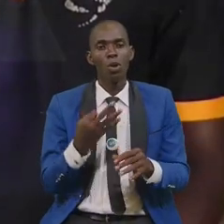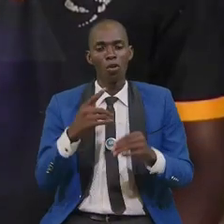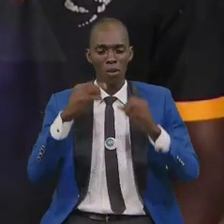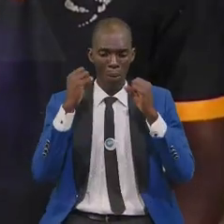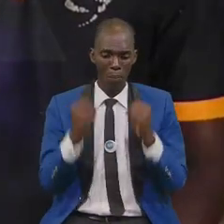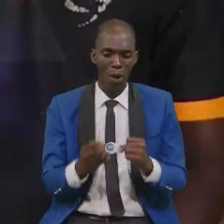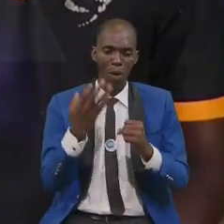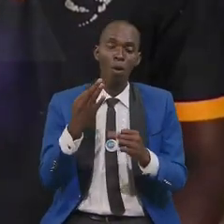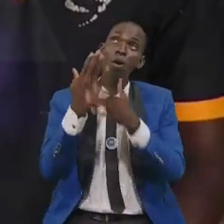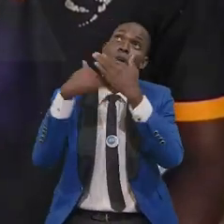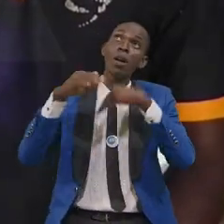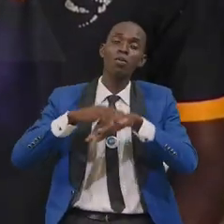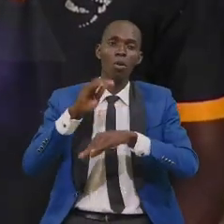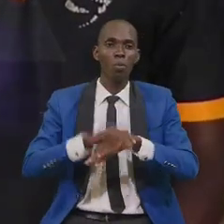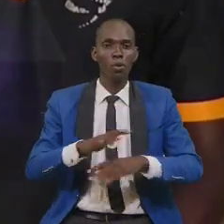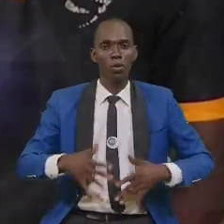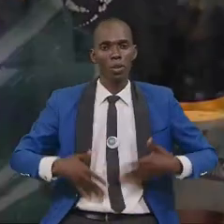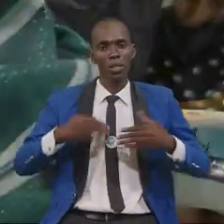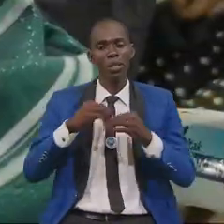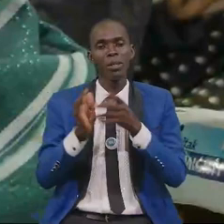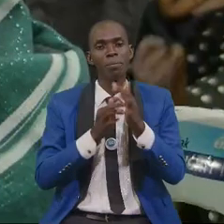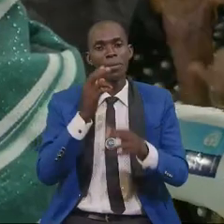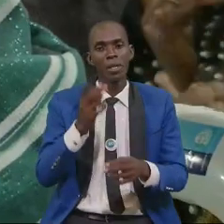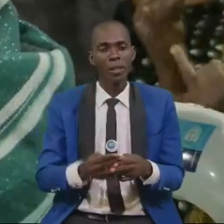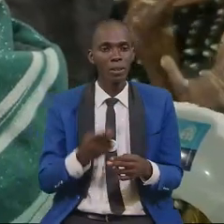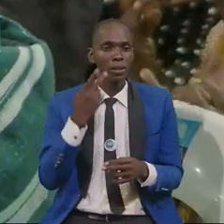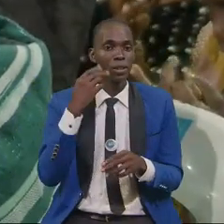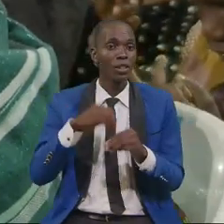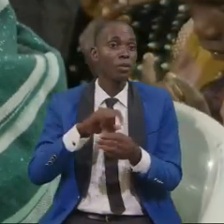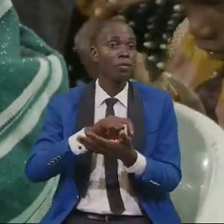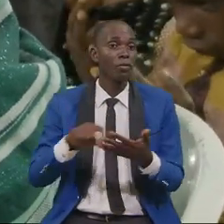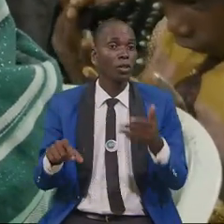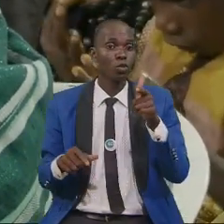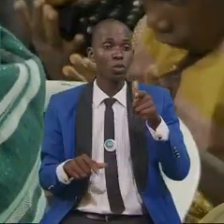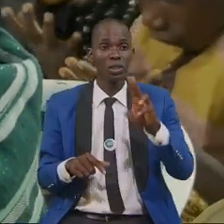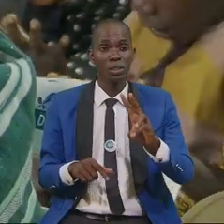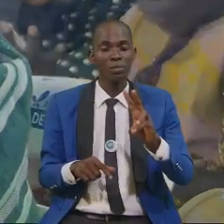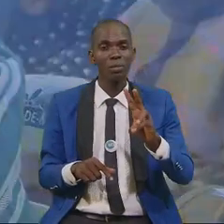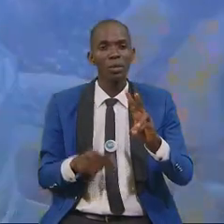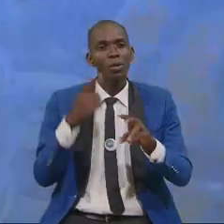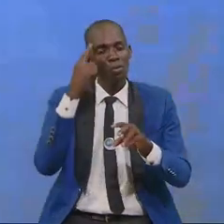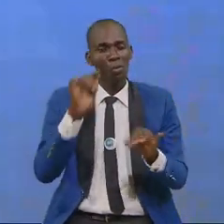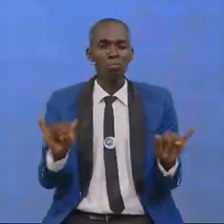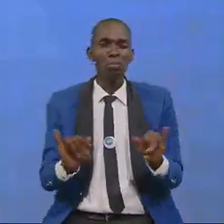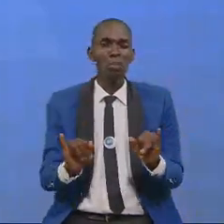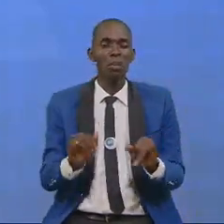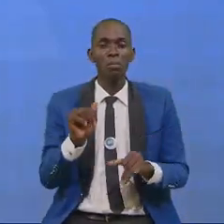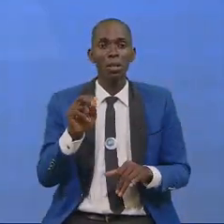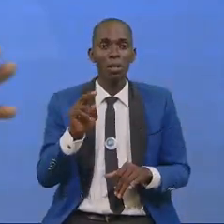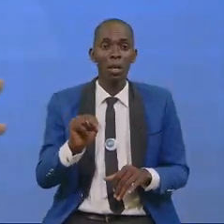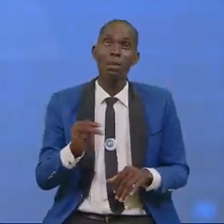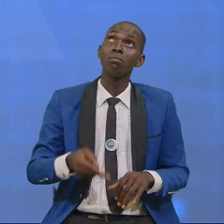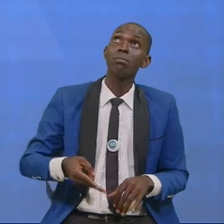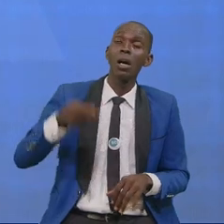heaven upon your life in Jesus' name. Look at verse 26. It says, for such an high priest, no